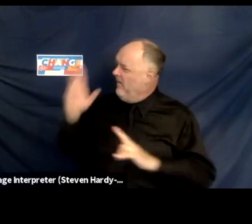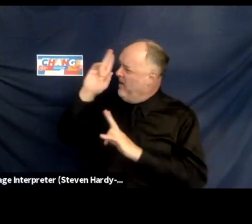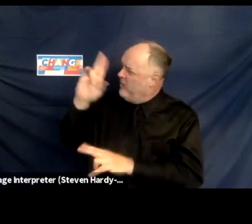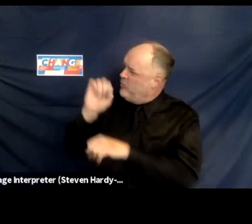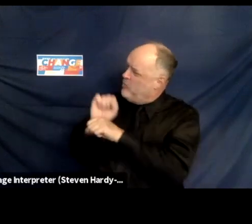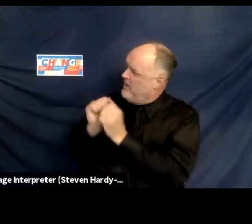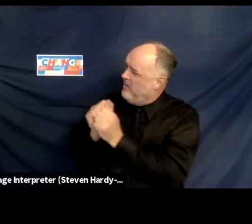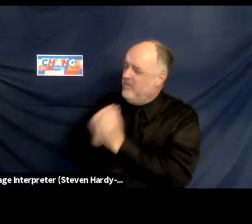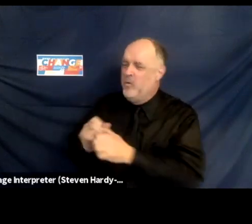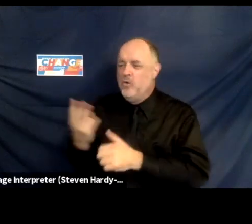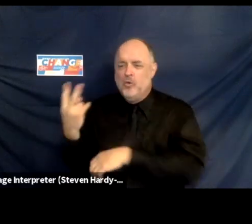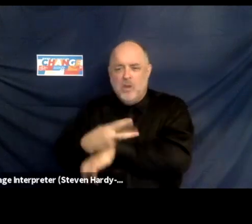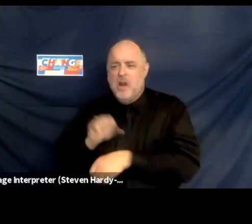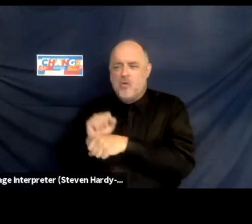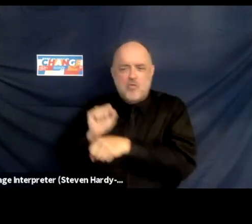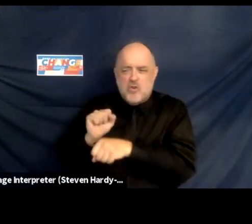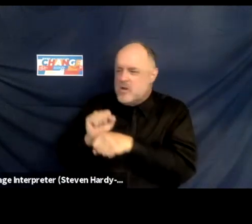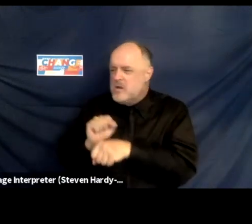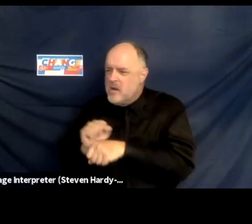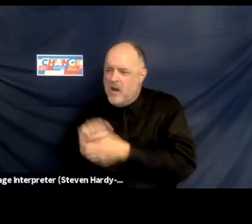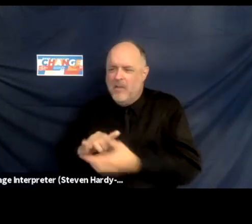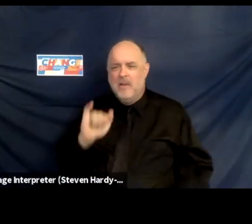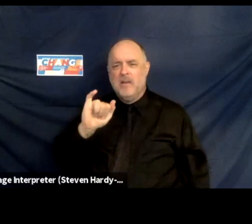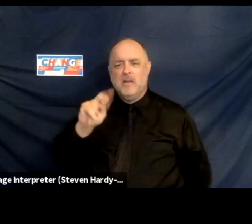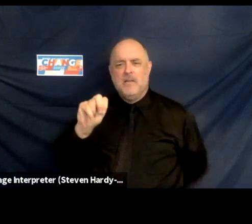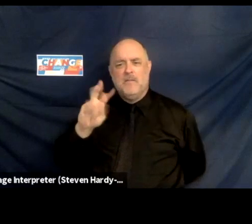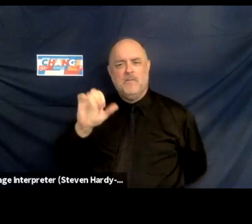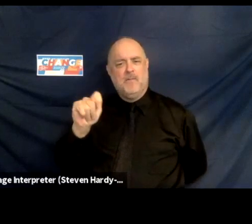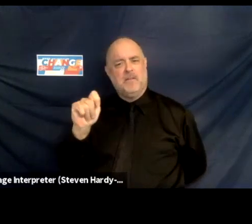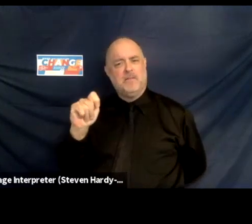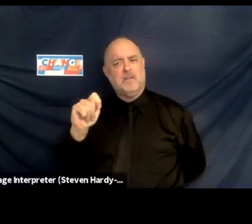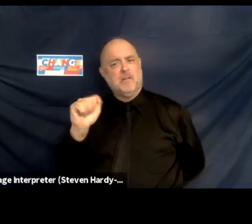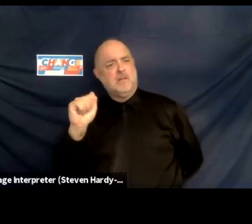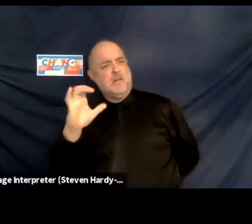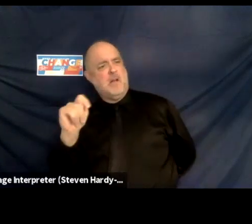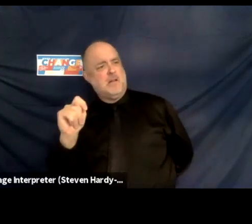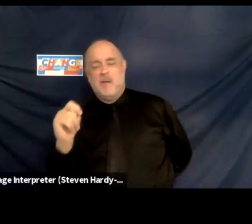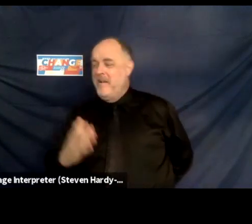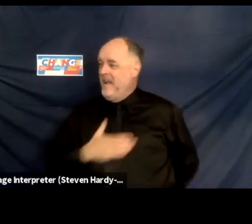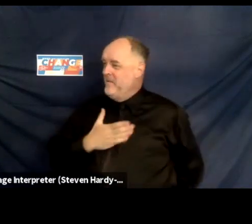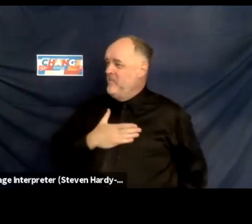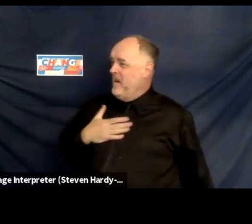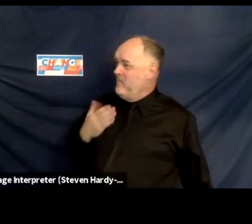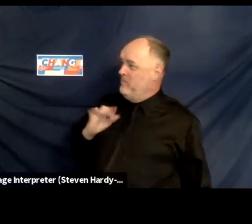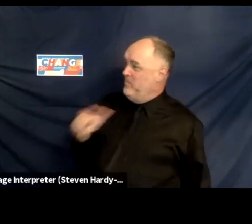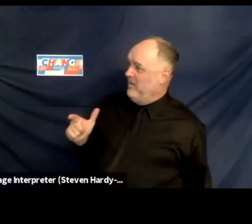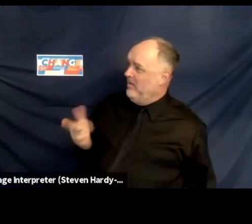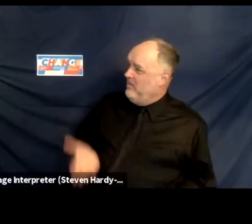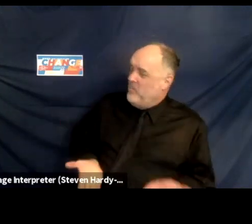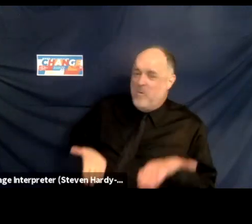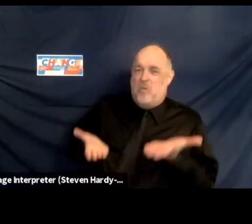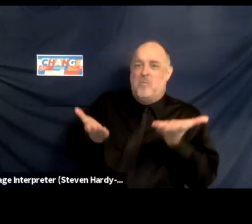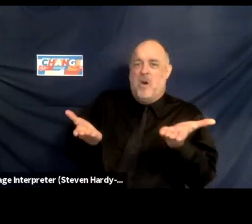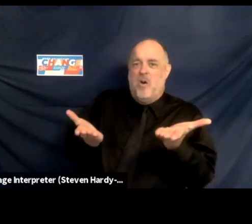two-day markup on the Invest Act and was so pleased that my bill and components of such other